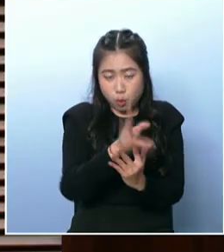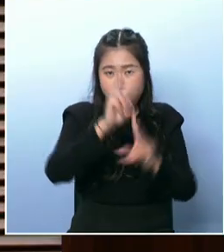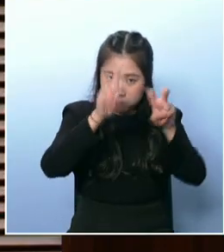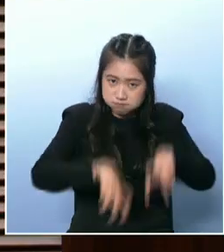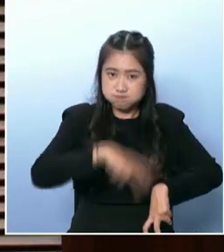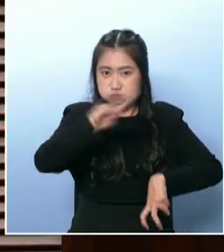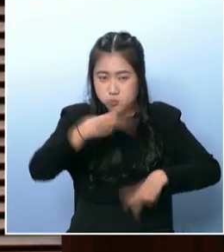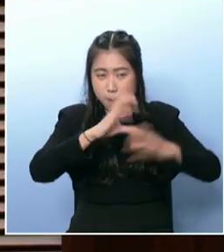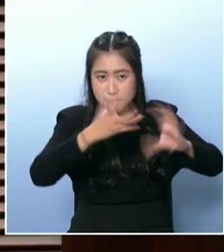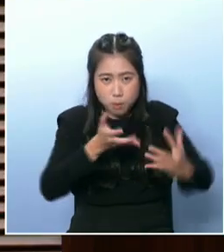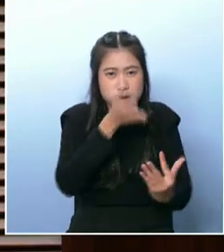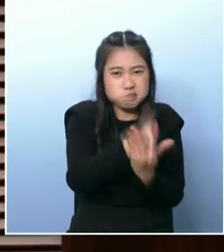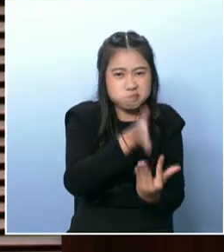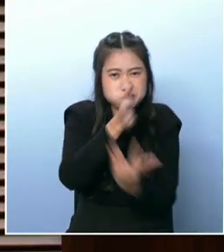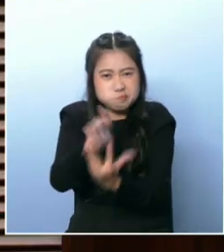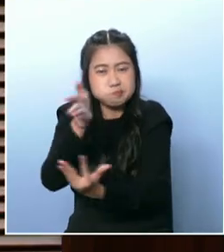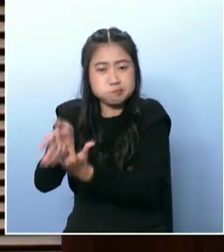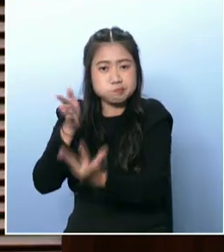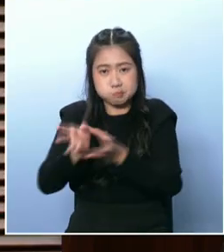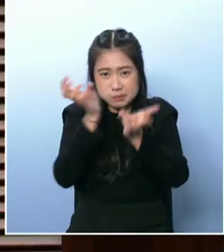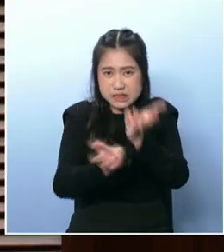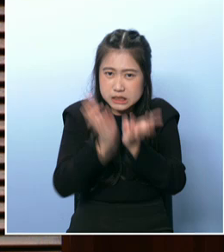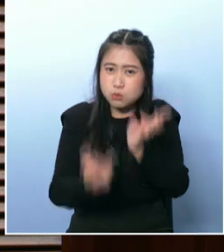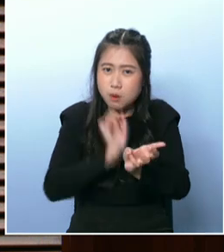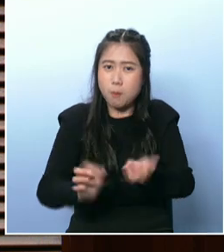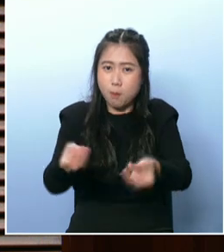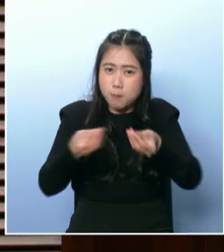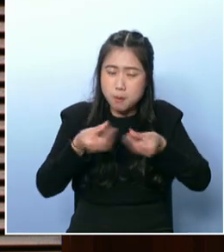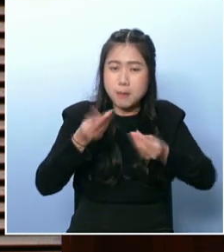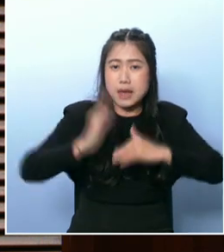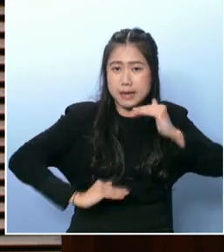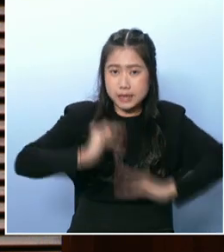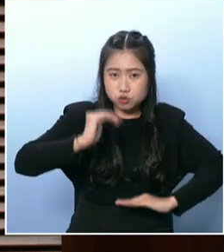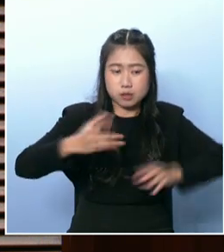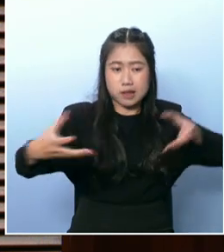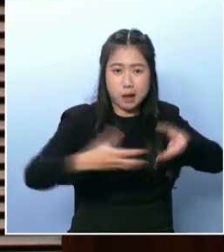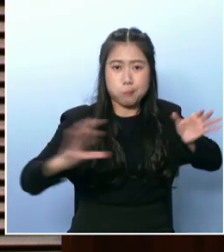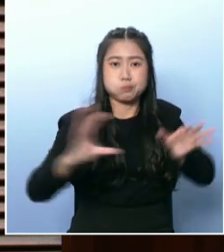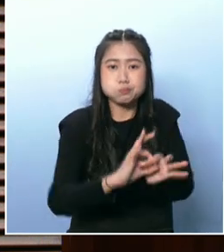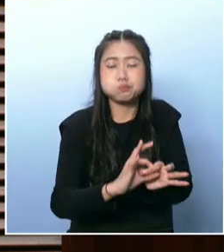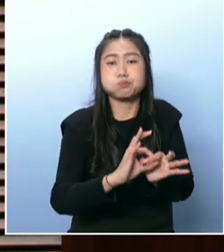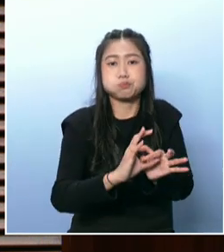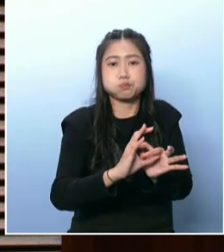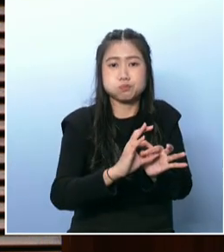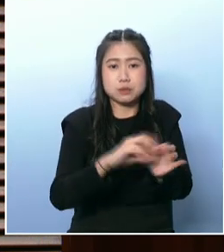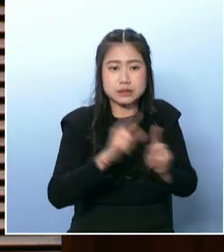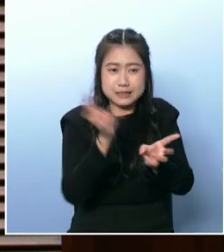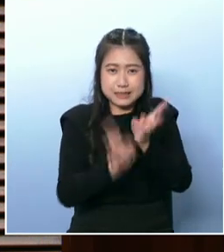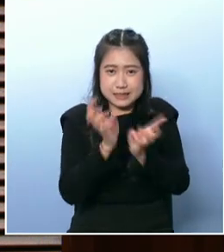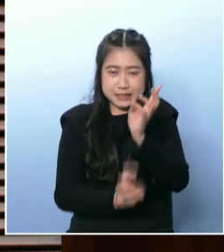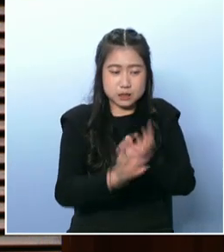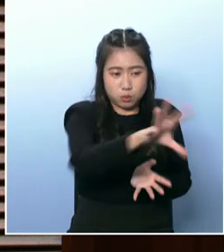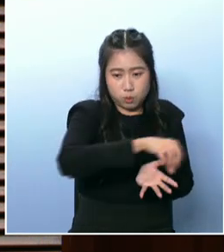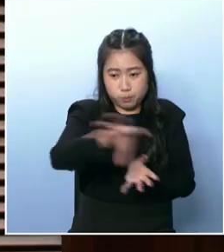you have the initiative, or are you proactive enough to try to locate the information concerned and try